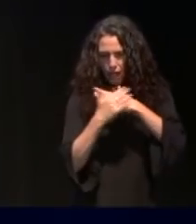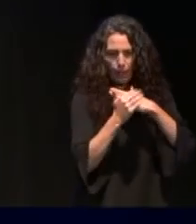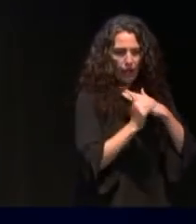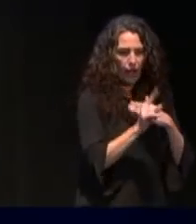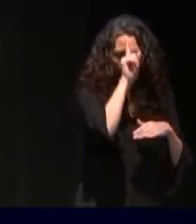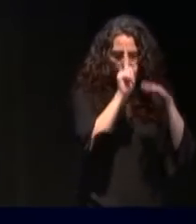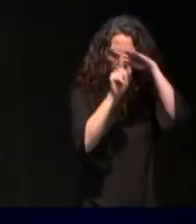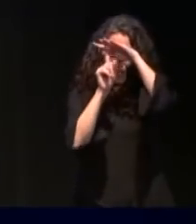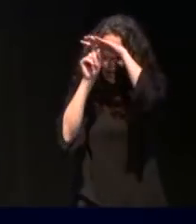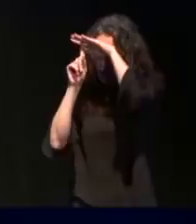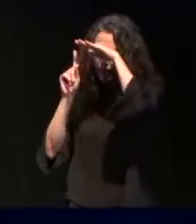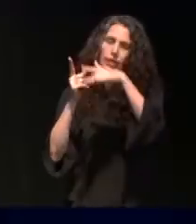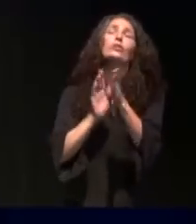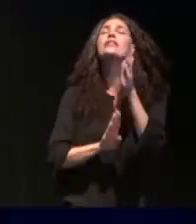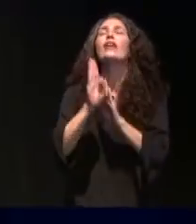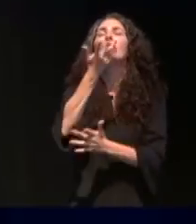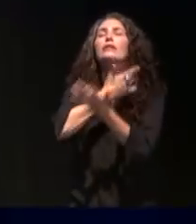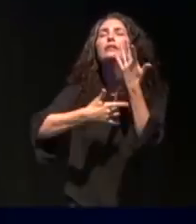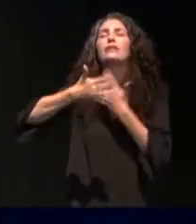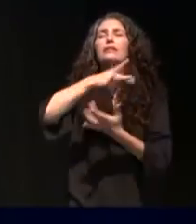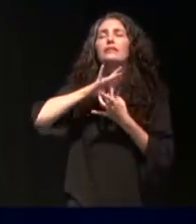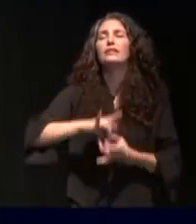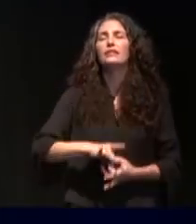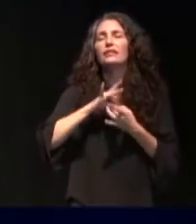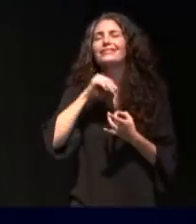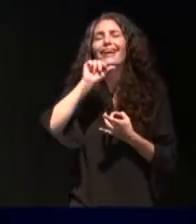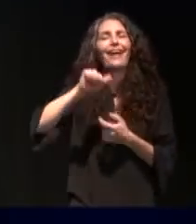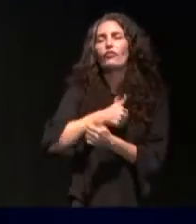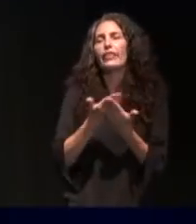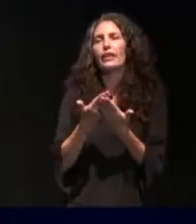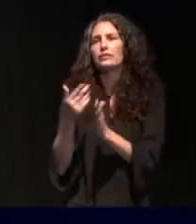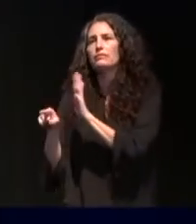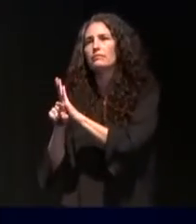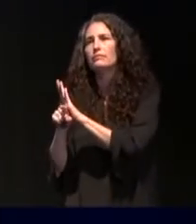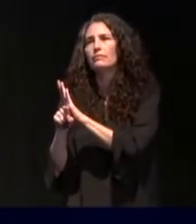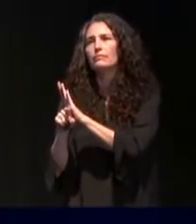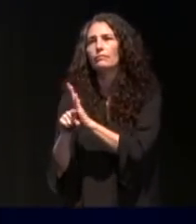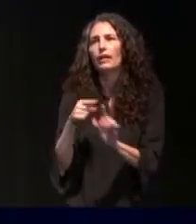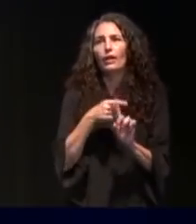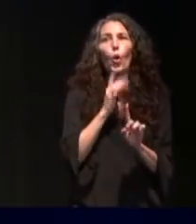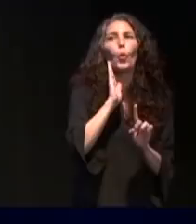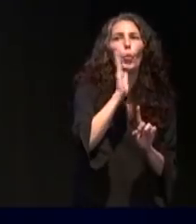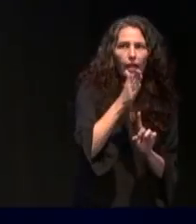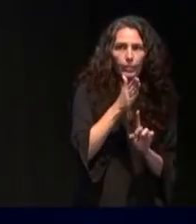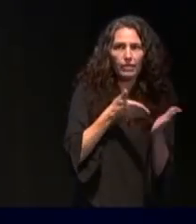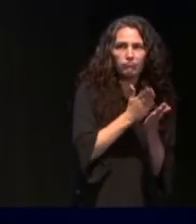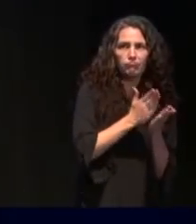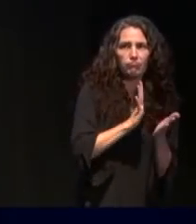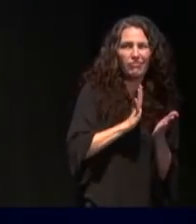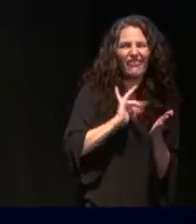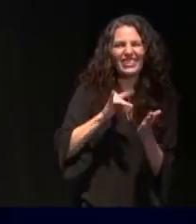regular basis until we develop an inner feeling tonality. Is not only that everything is all right, but everything's going to be all right. It's a feeling tone, you